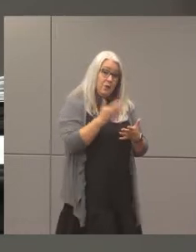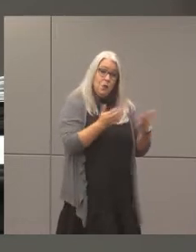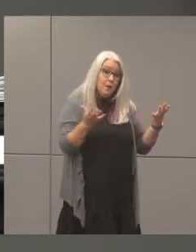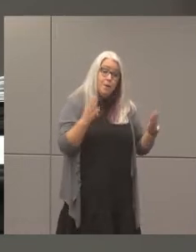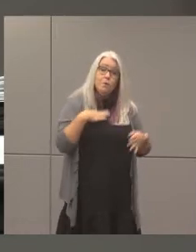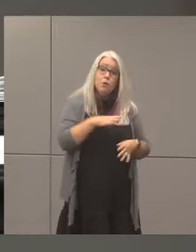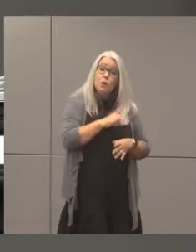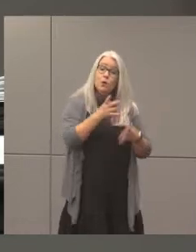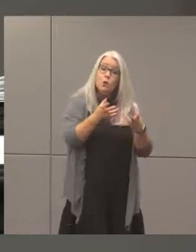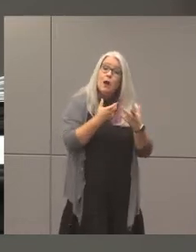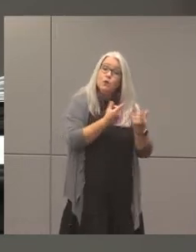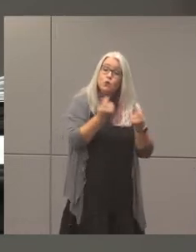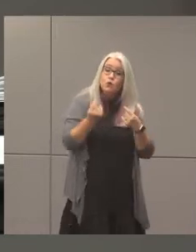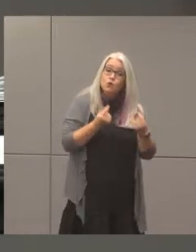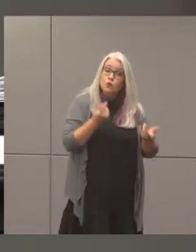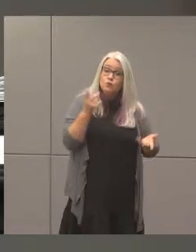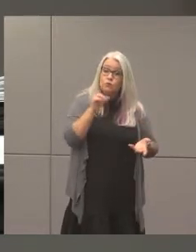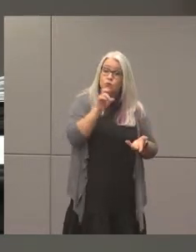that?